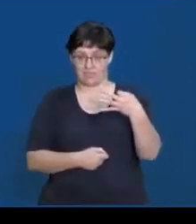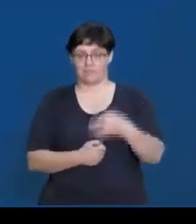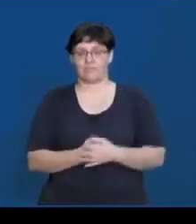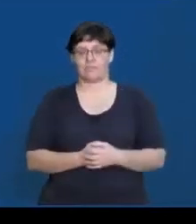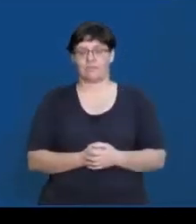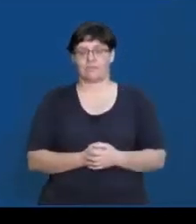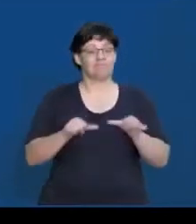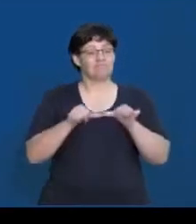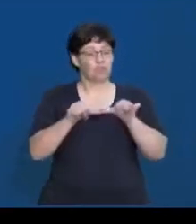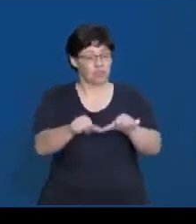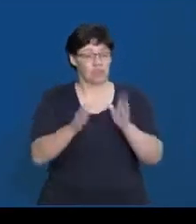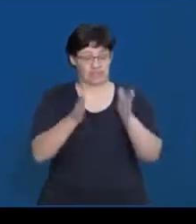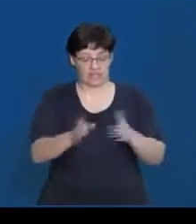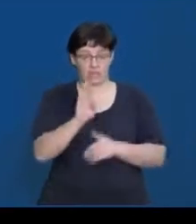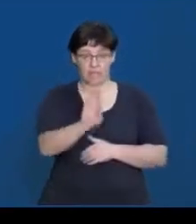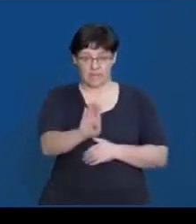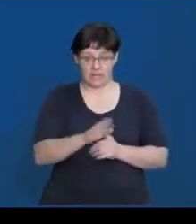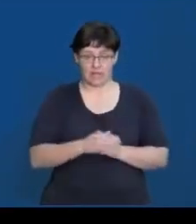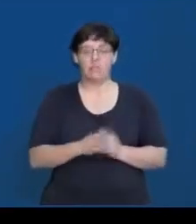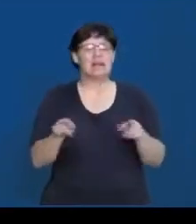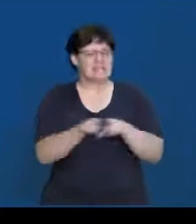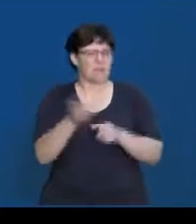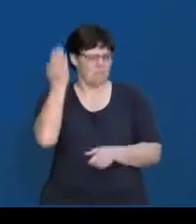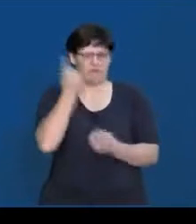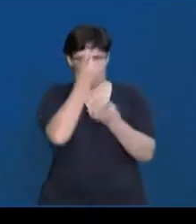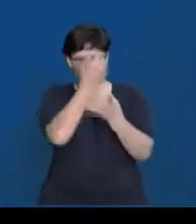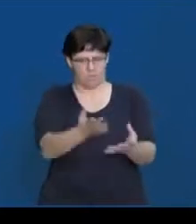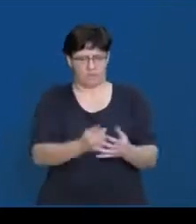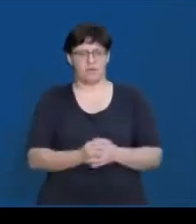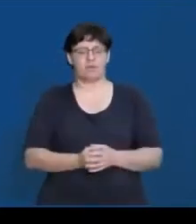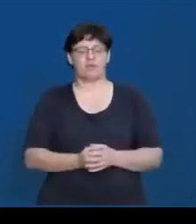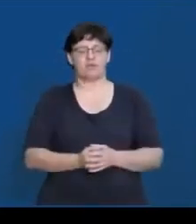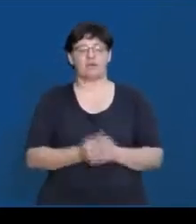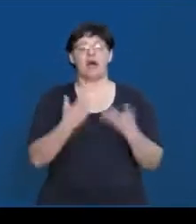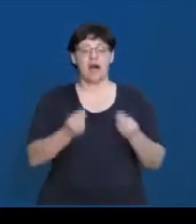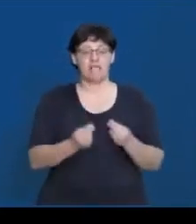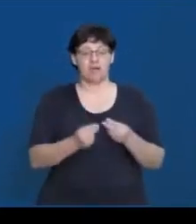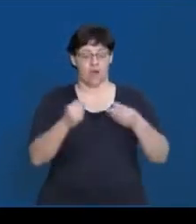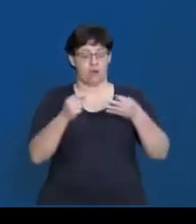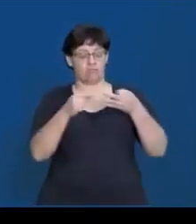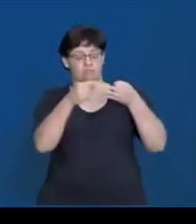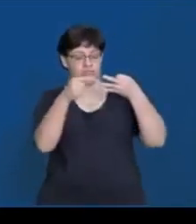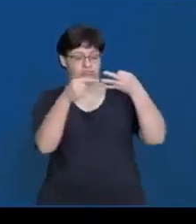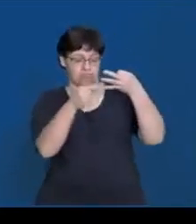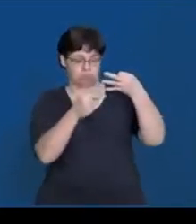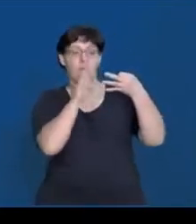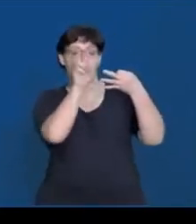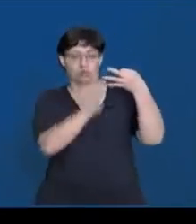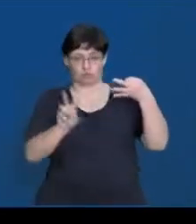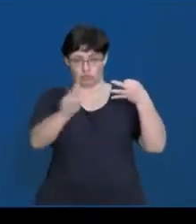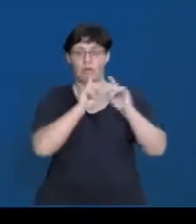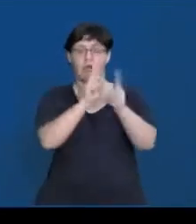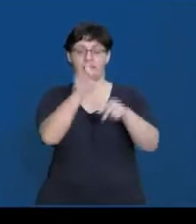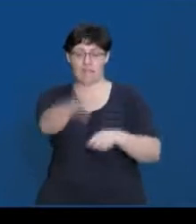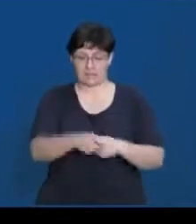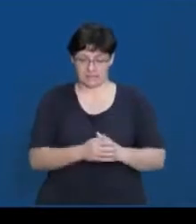2. As we continue with our section B, like I've already said to you, boys and girls, there are 2 questions that you have